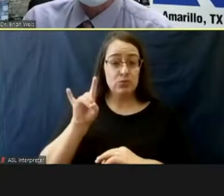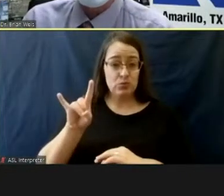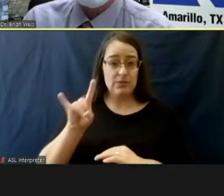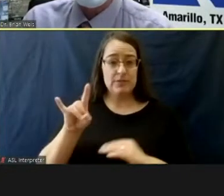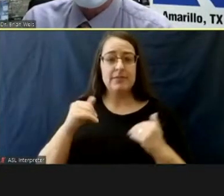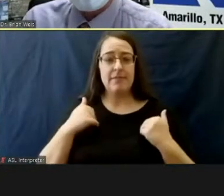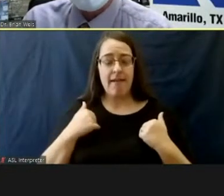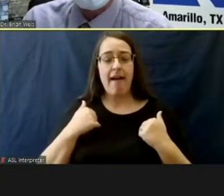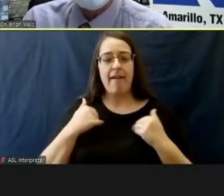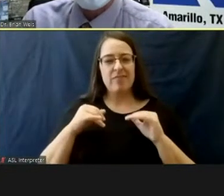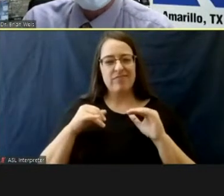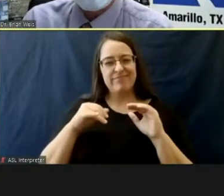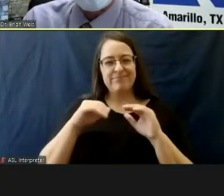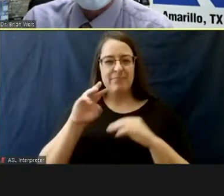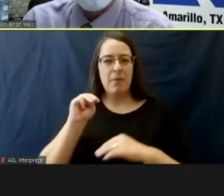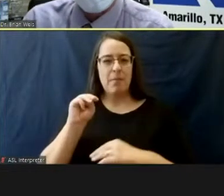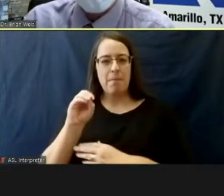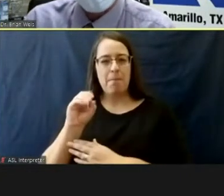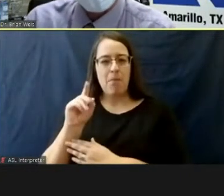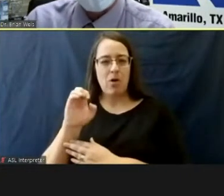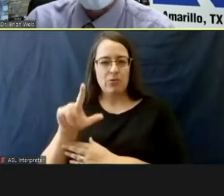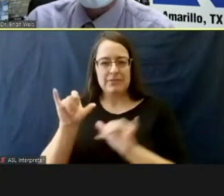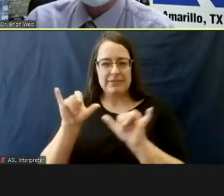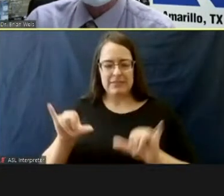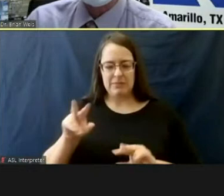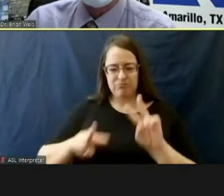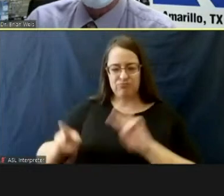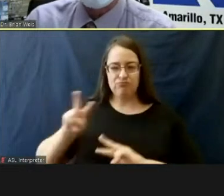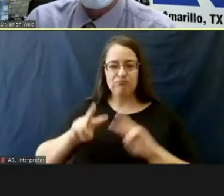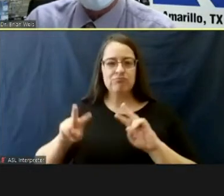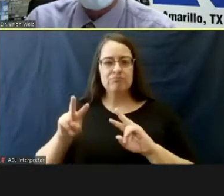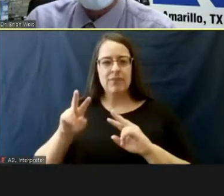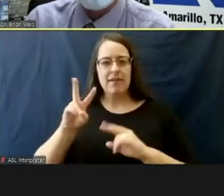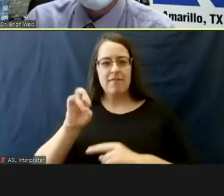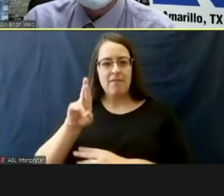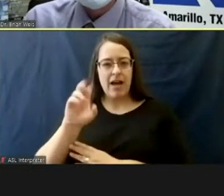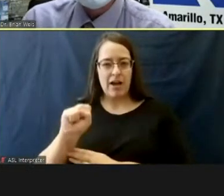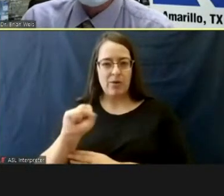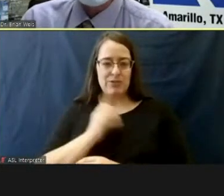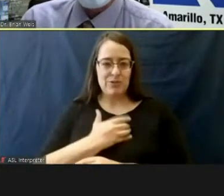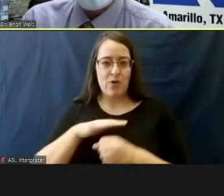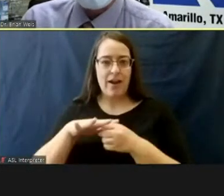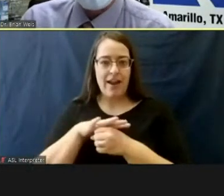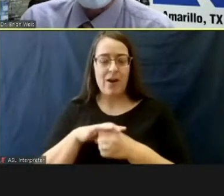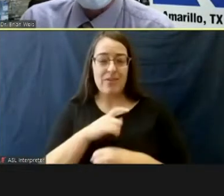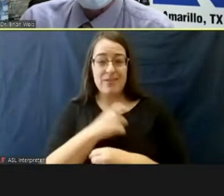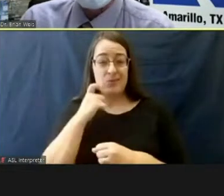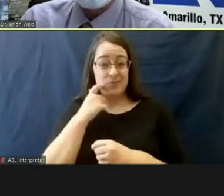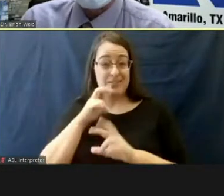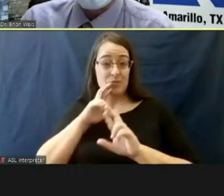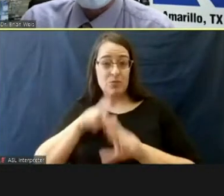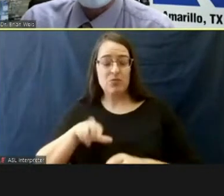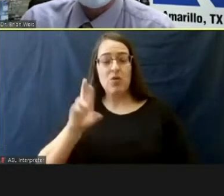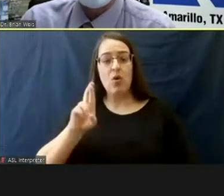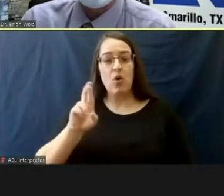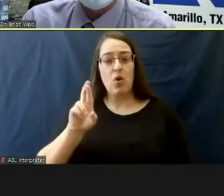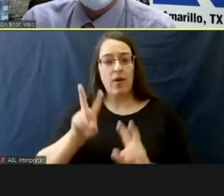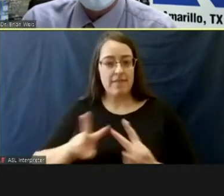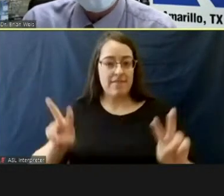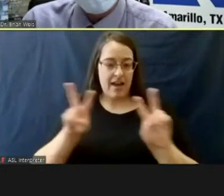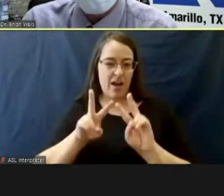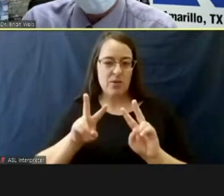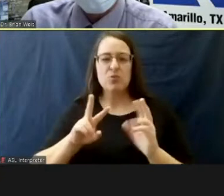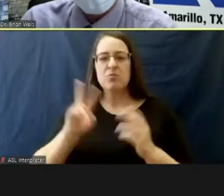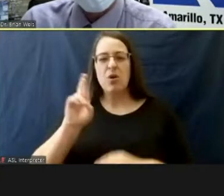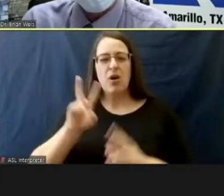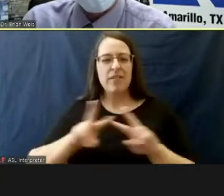at different parameters of the virus in our area. And one thing they reported recently is at the R value. Now, the R value is